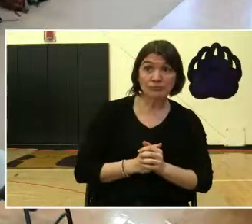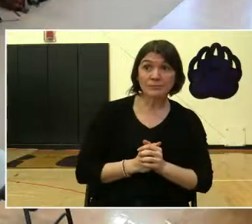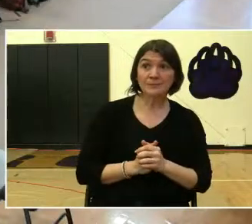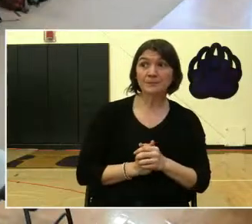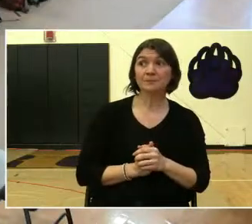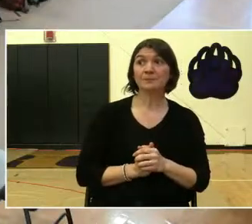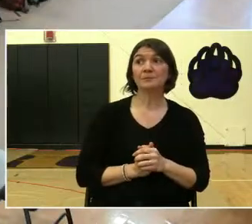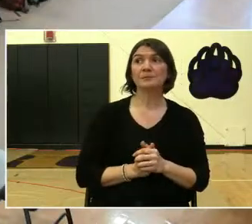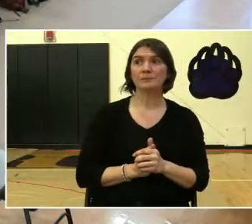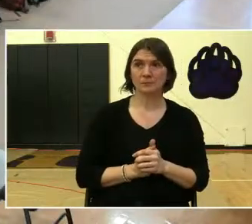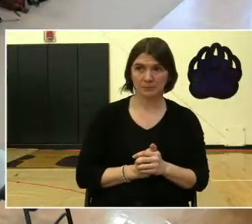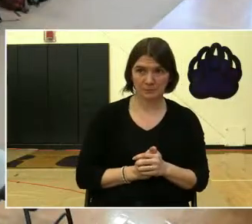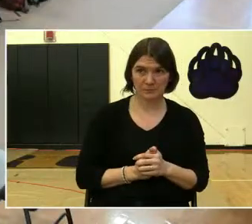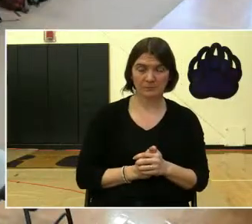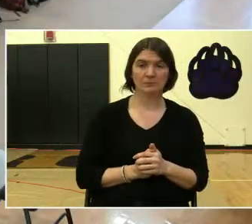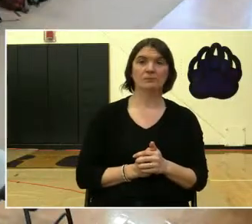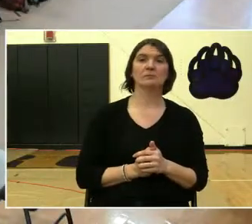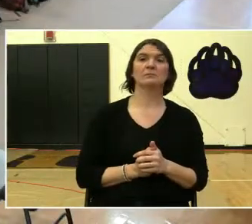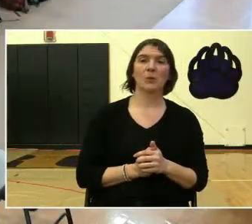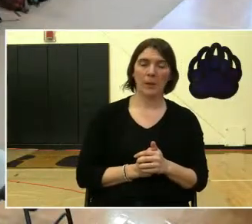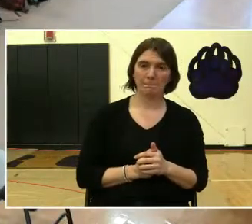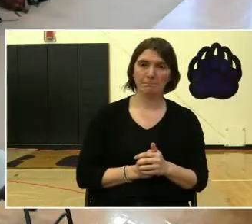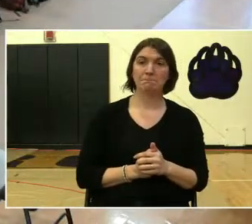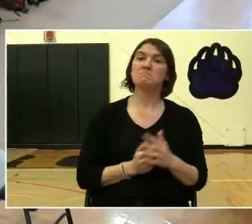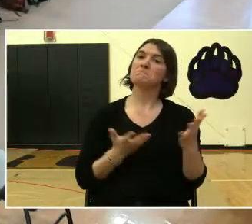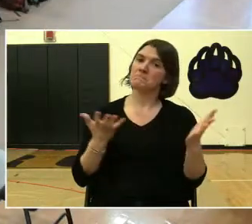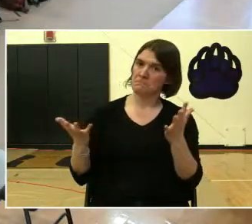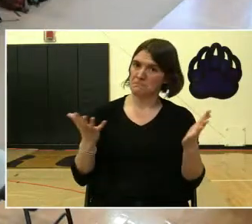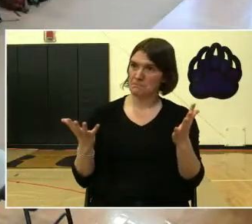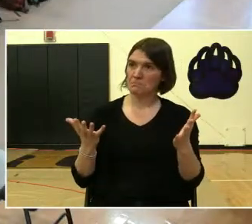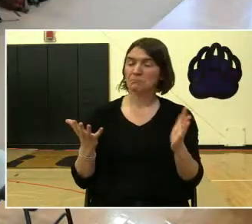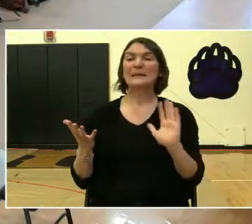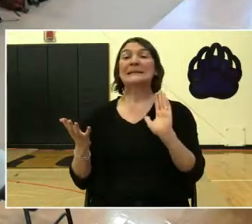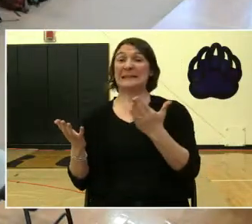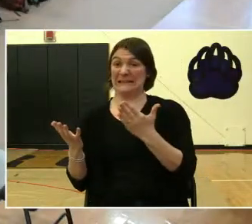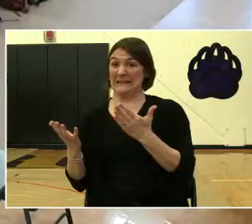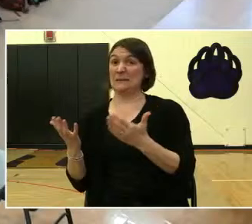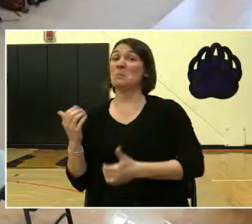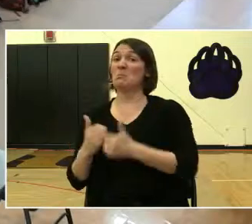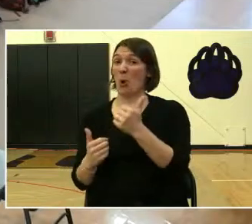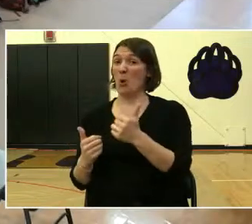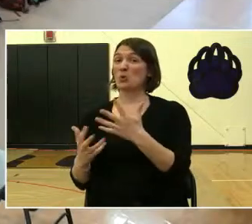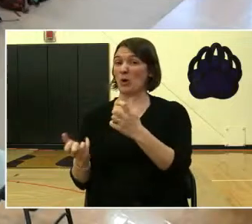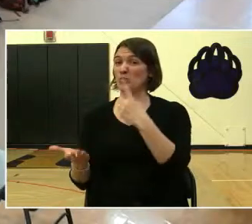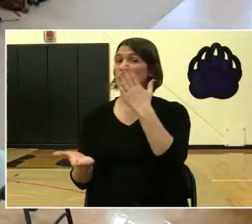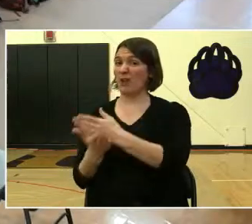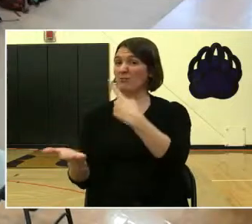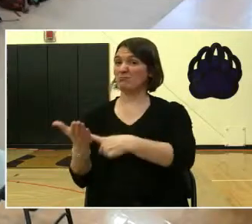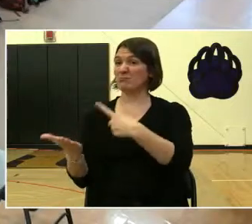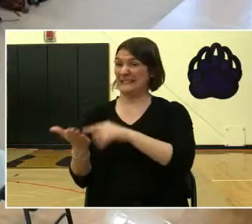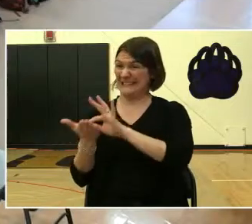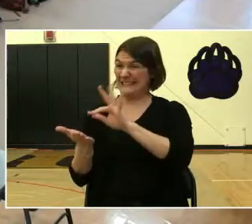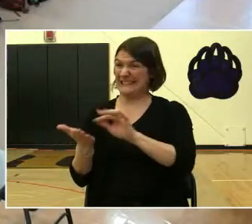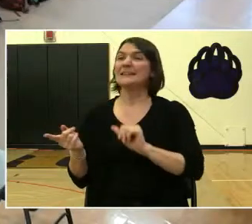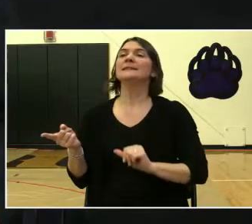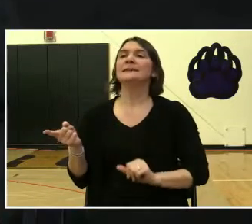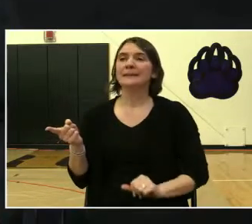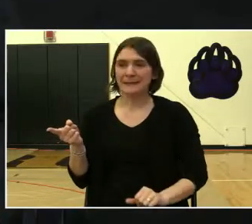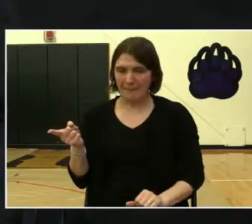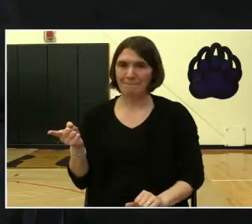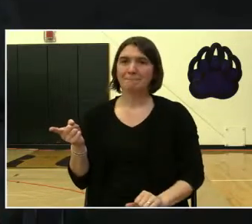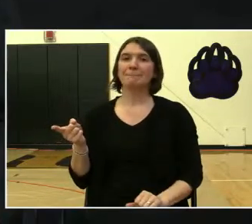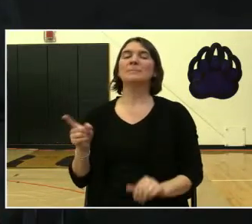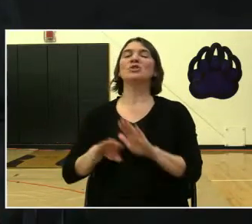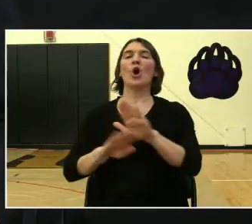article 12 please rise and say Nay n the eyes appear to have it the eyes do have it and you've cease